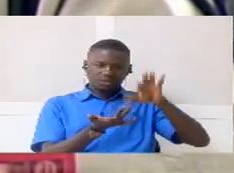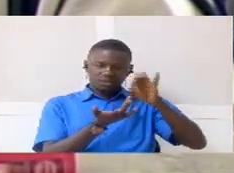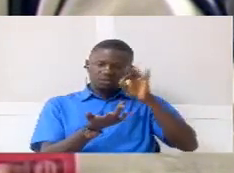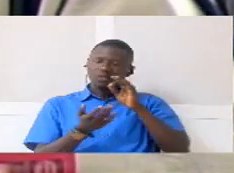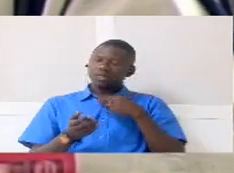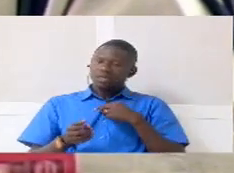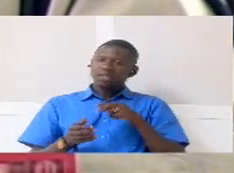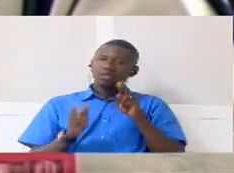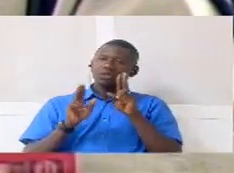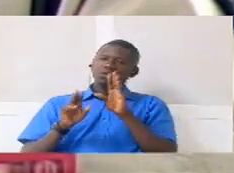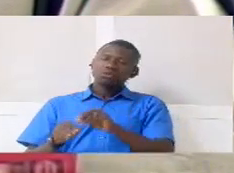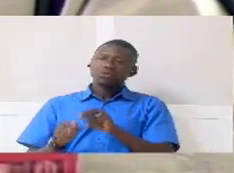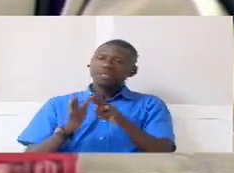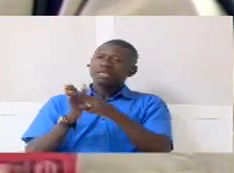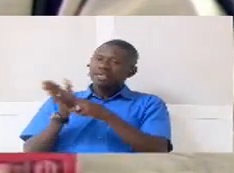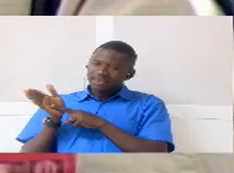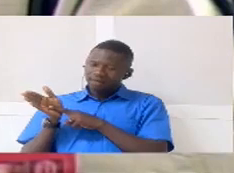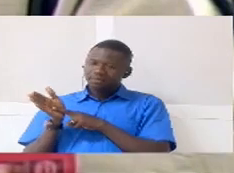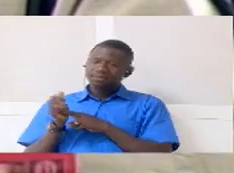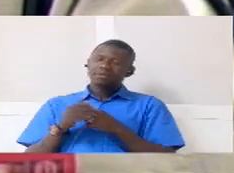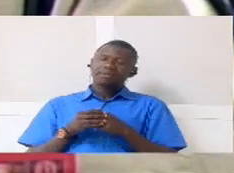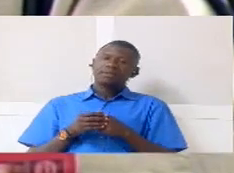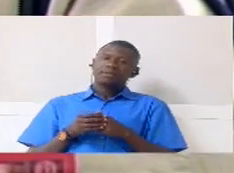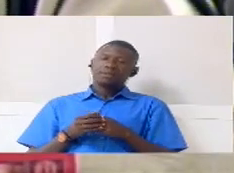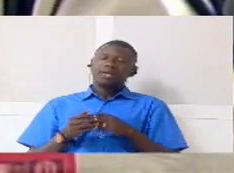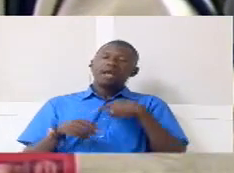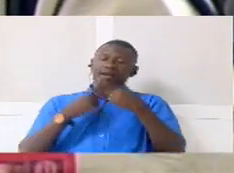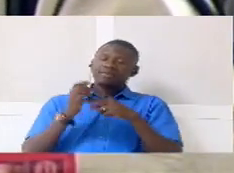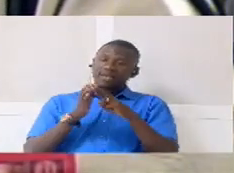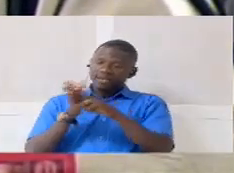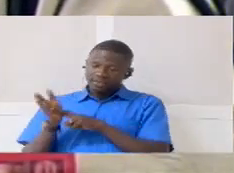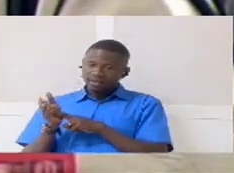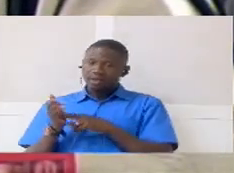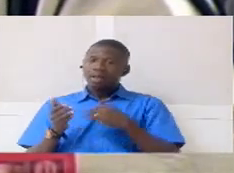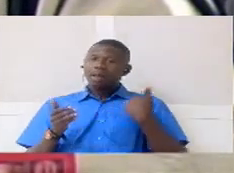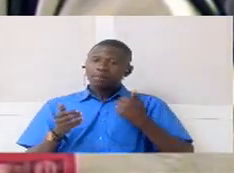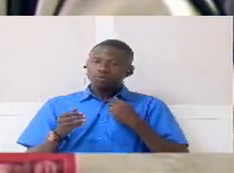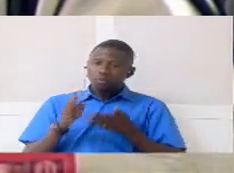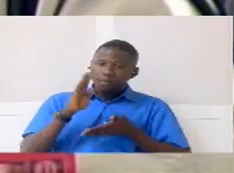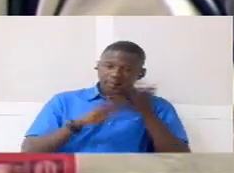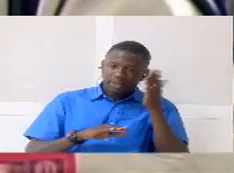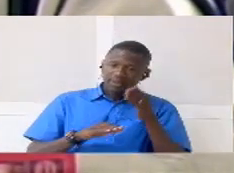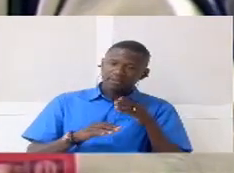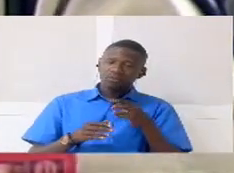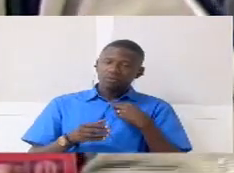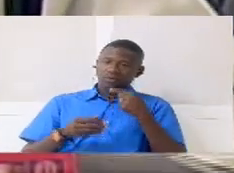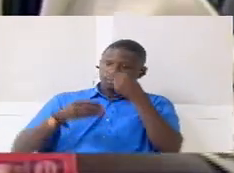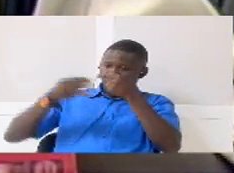the exams. Exam pass. After the exams, those who passed, we took their